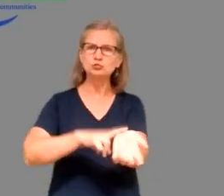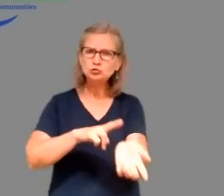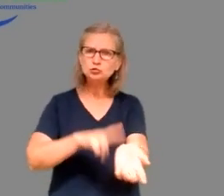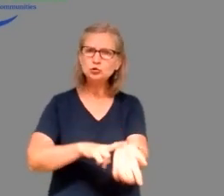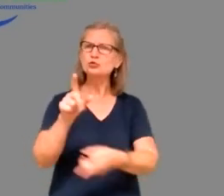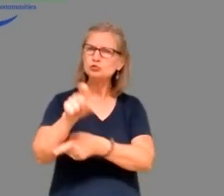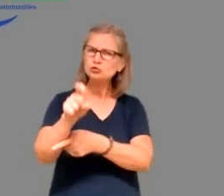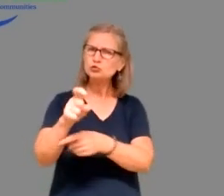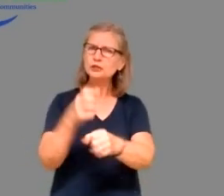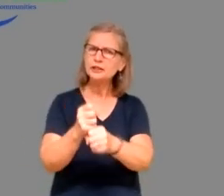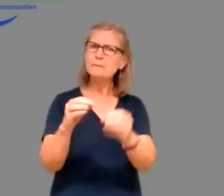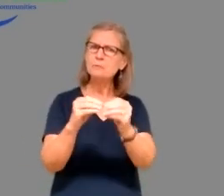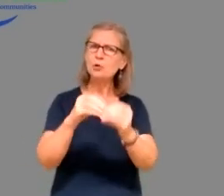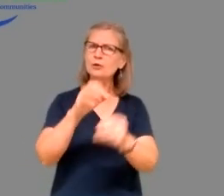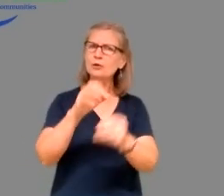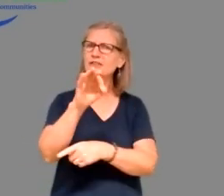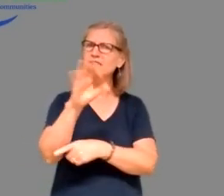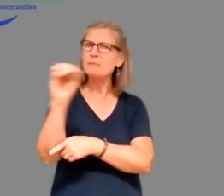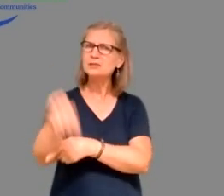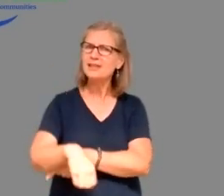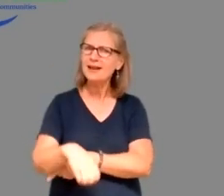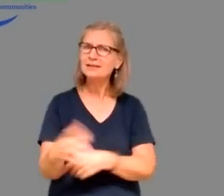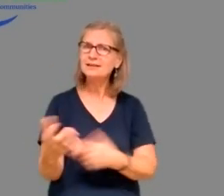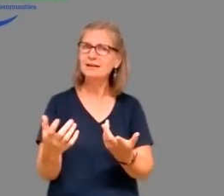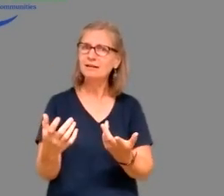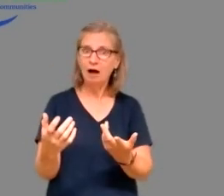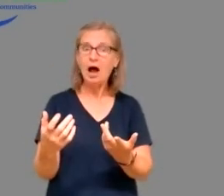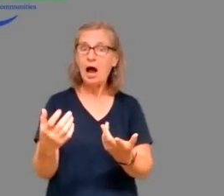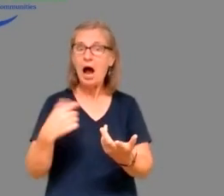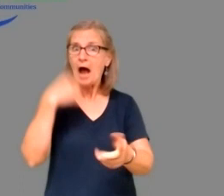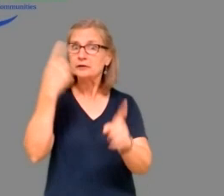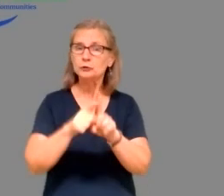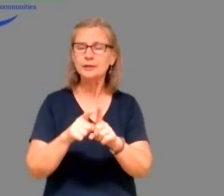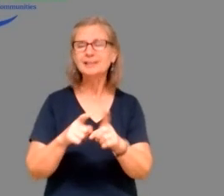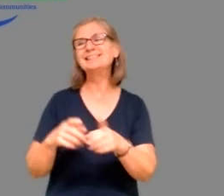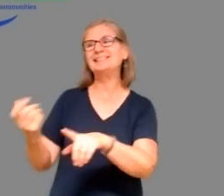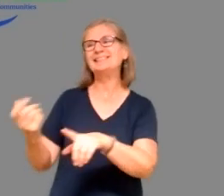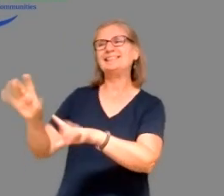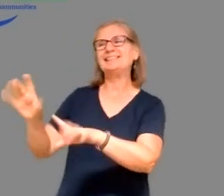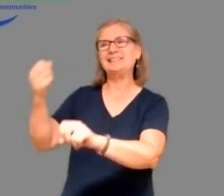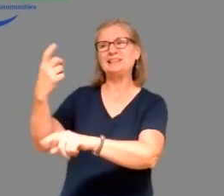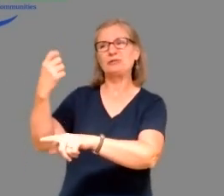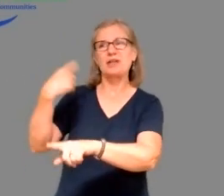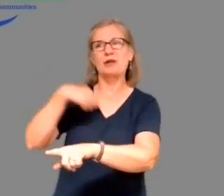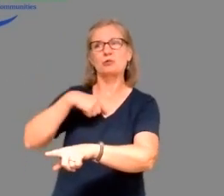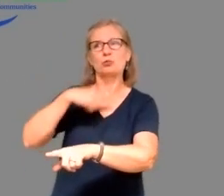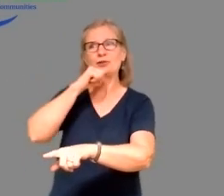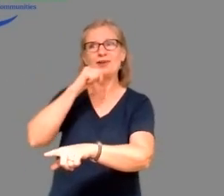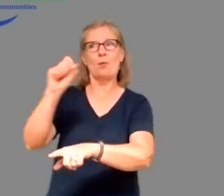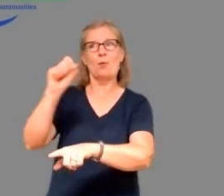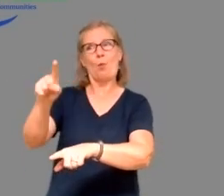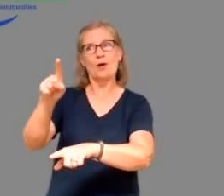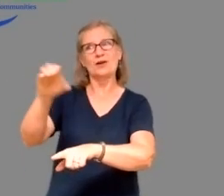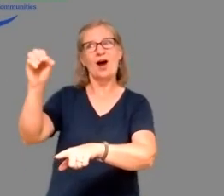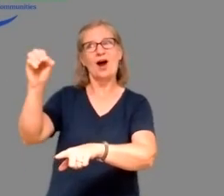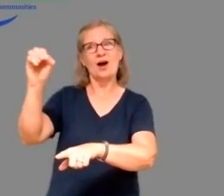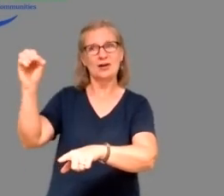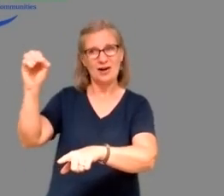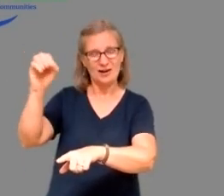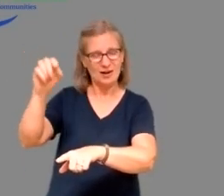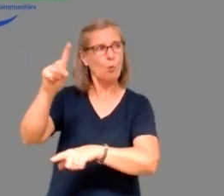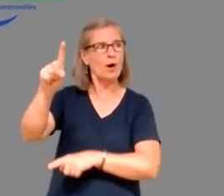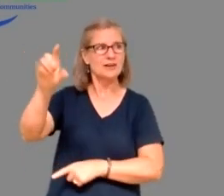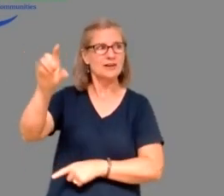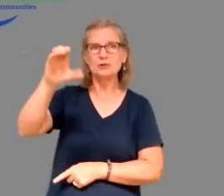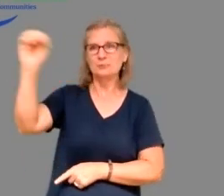I think we're kind of veering into a little bit of a space where we're not 100% sure that what's being put out there is... All right. Is appropriate